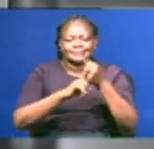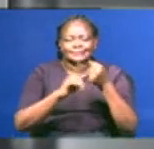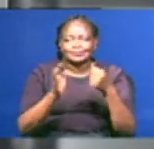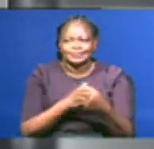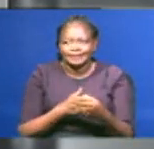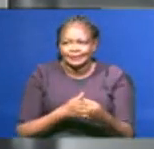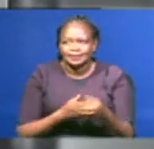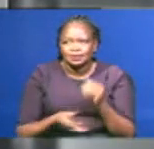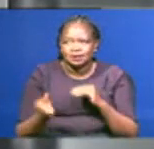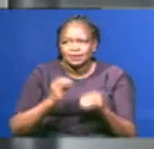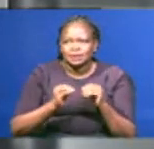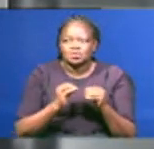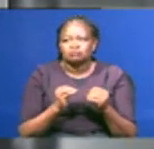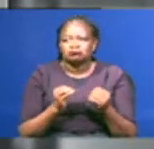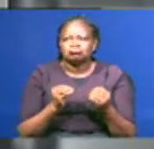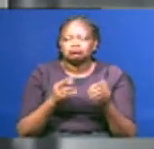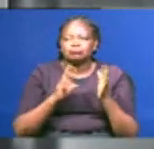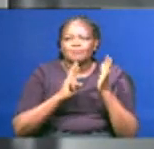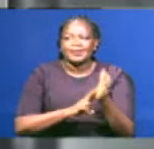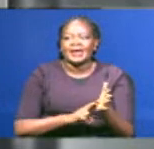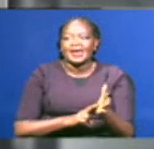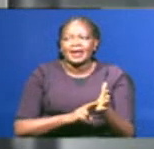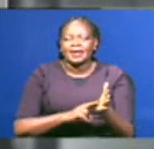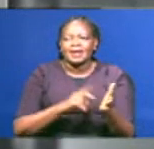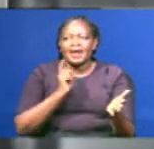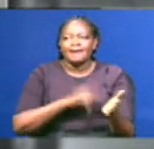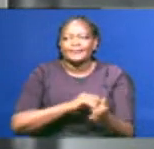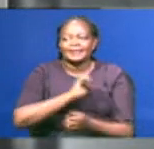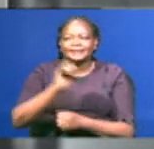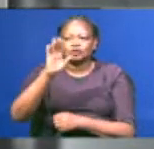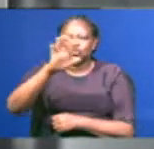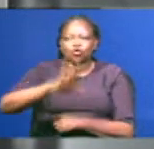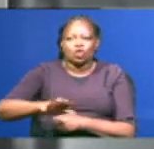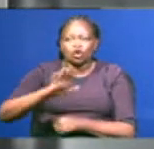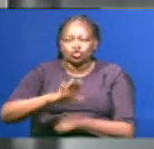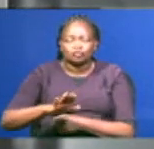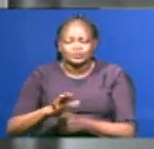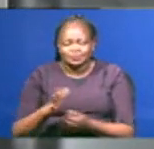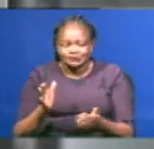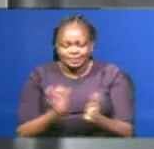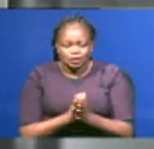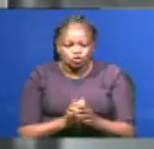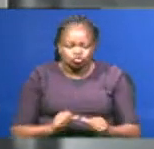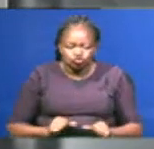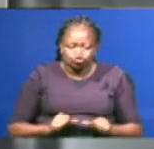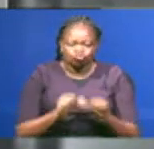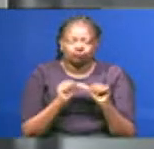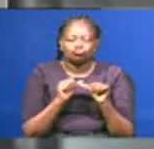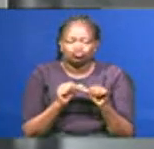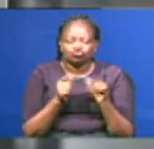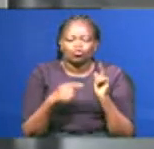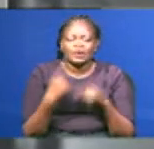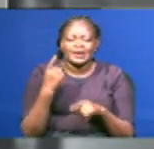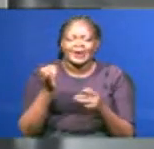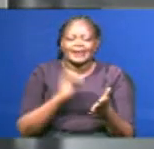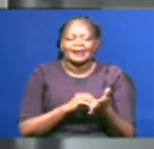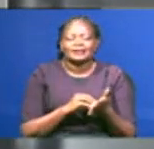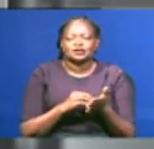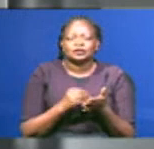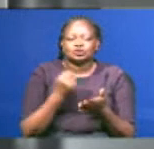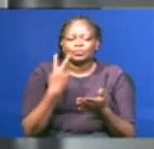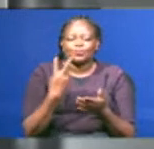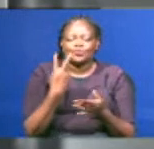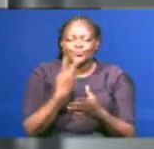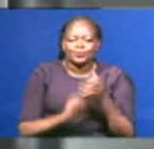was elected and opposed to represent Embu East constituency and proceeded to retain the seat in the two successive